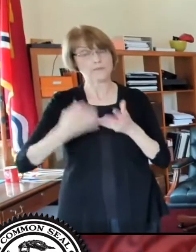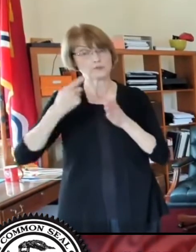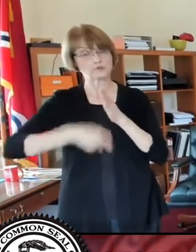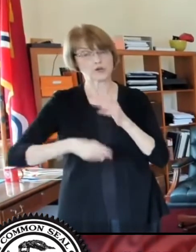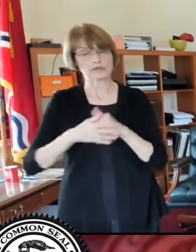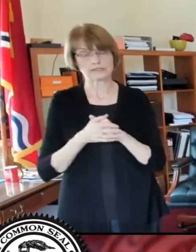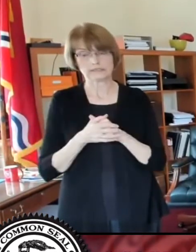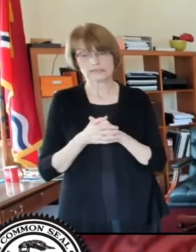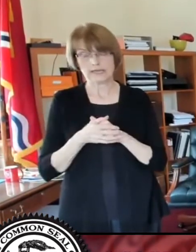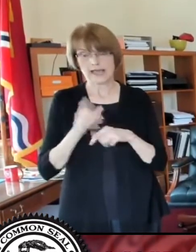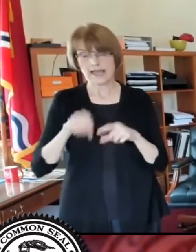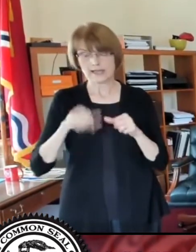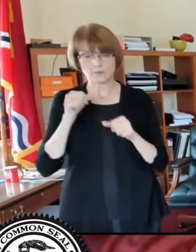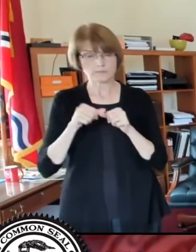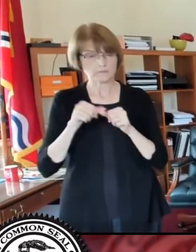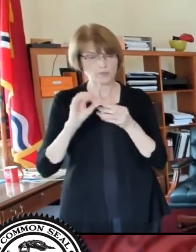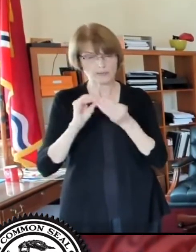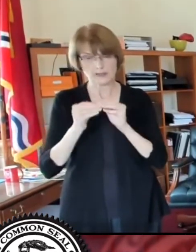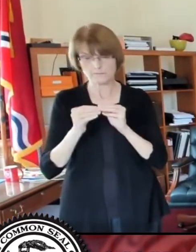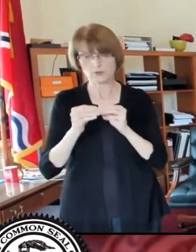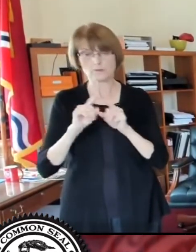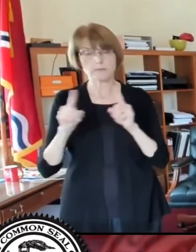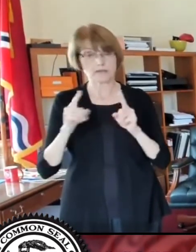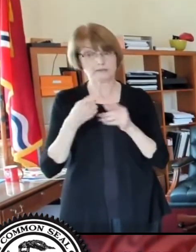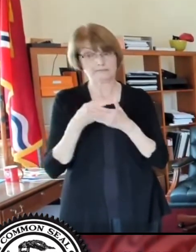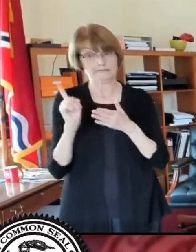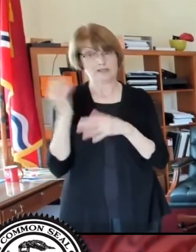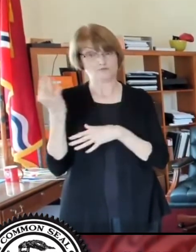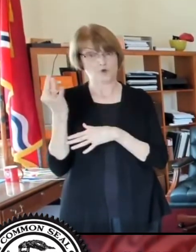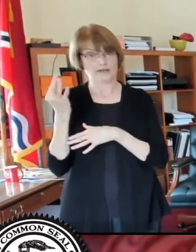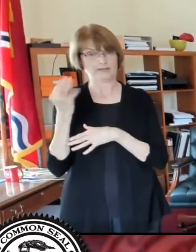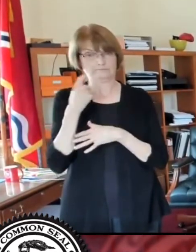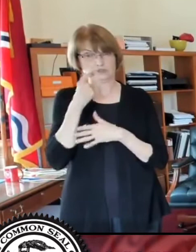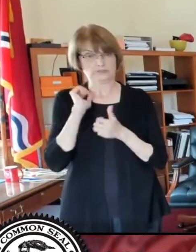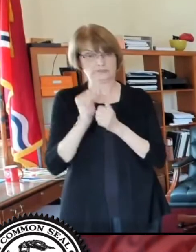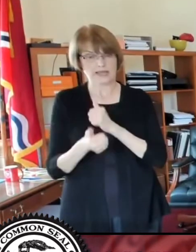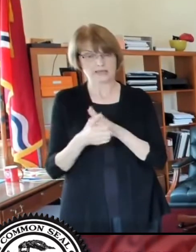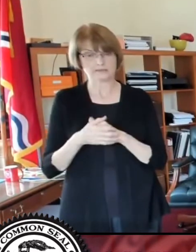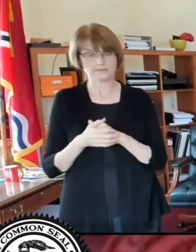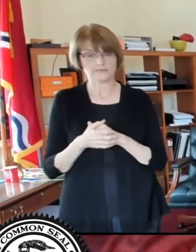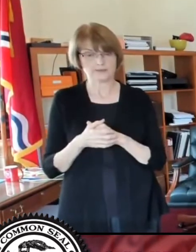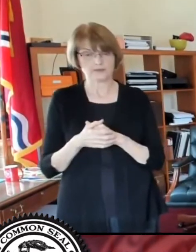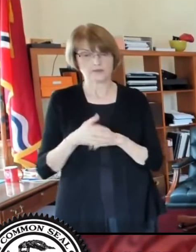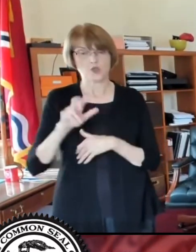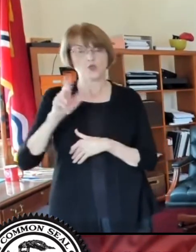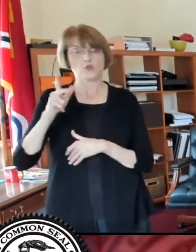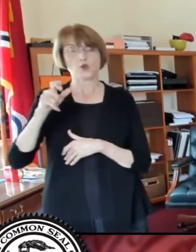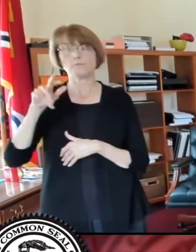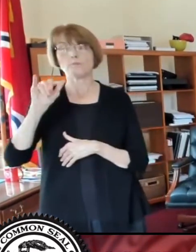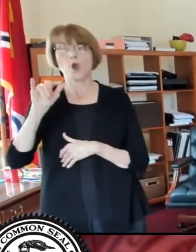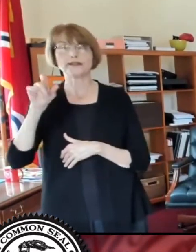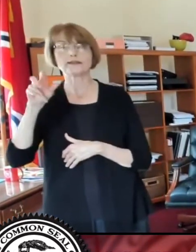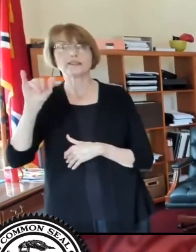passed on Friday. And what it does is it's third-party delivery like